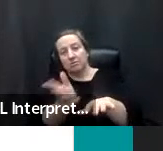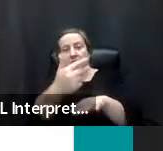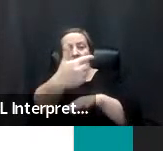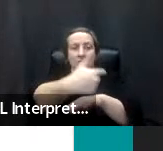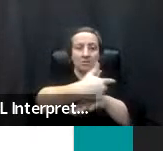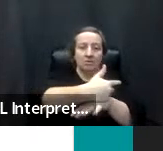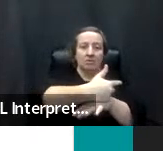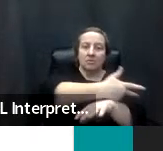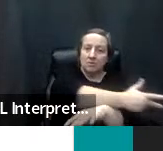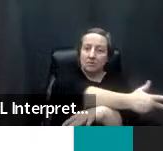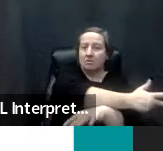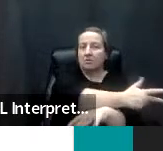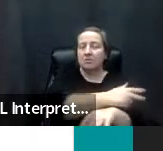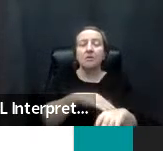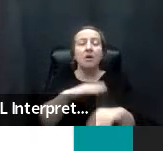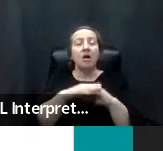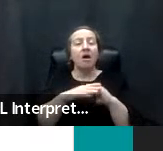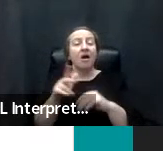the left